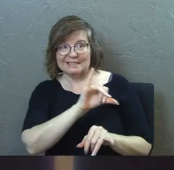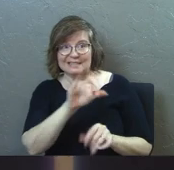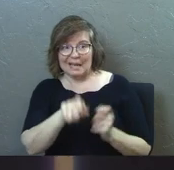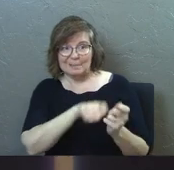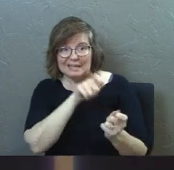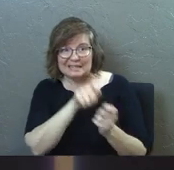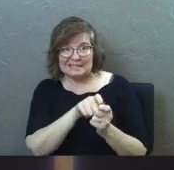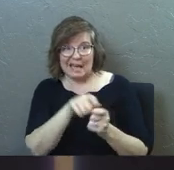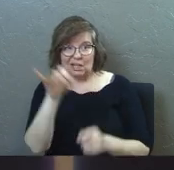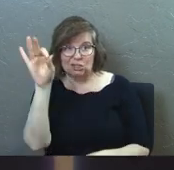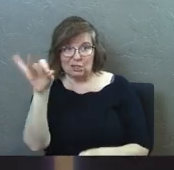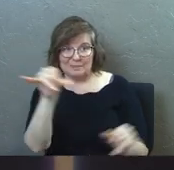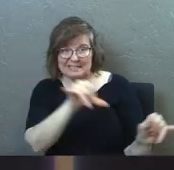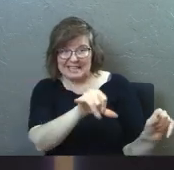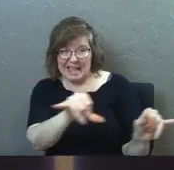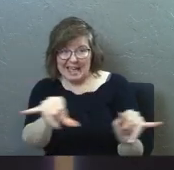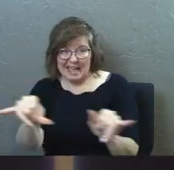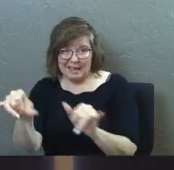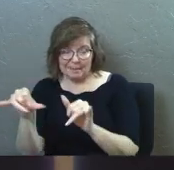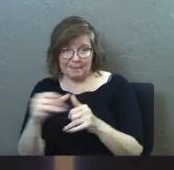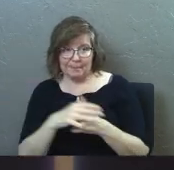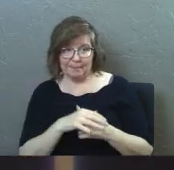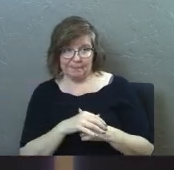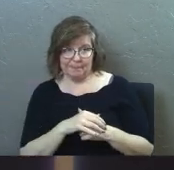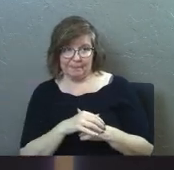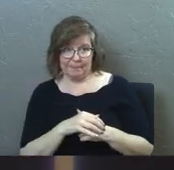exact Easter sermon on Easter Sunday?